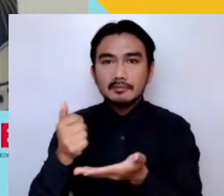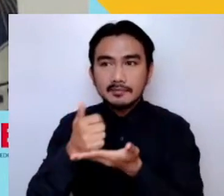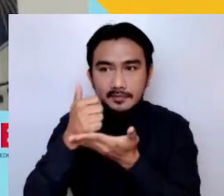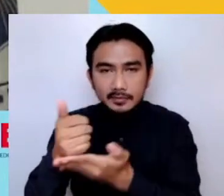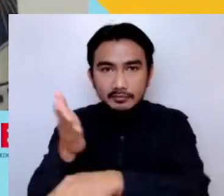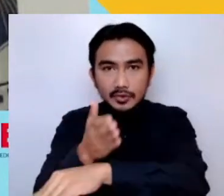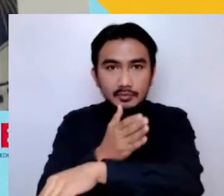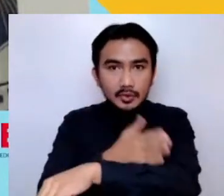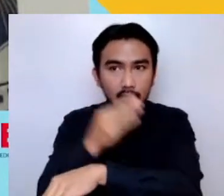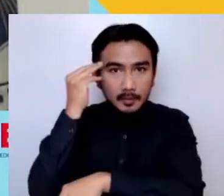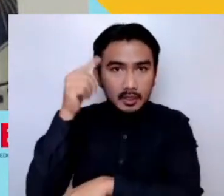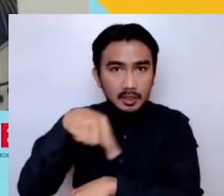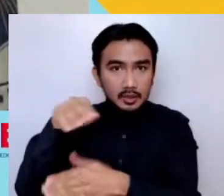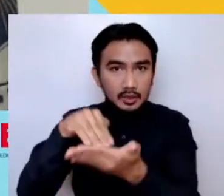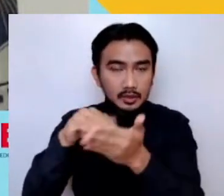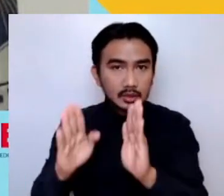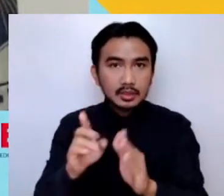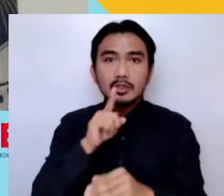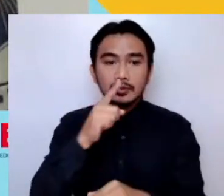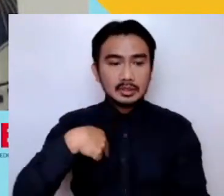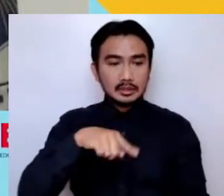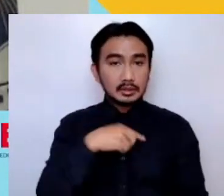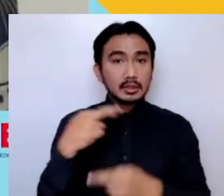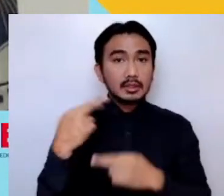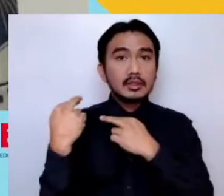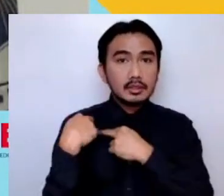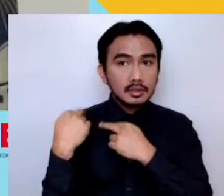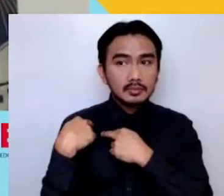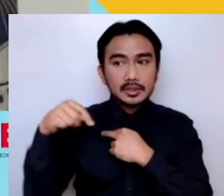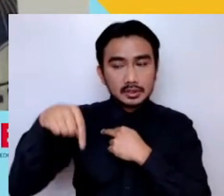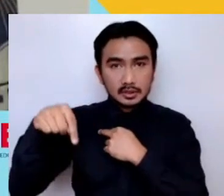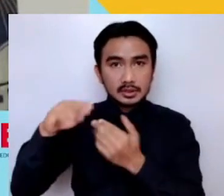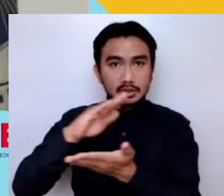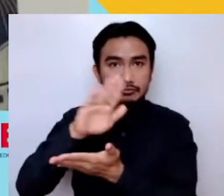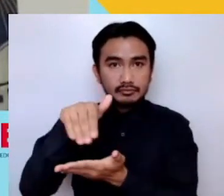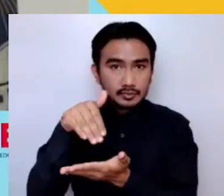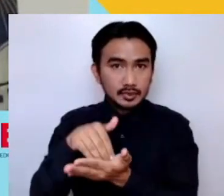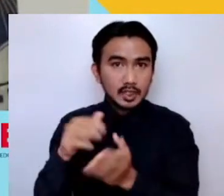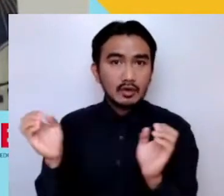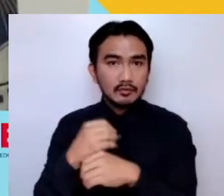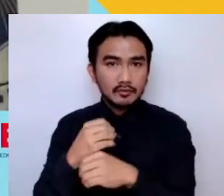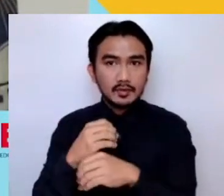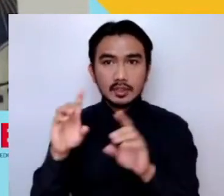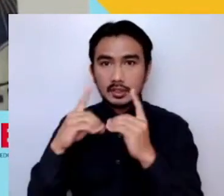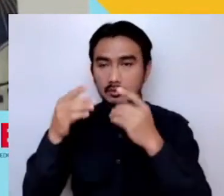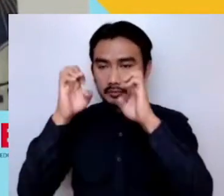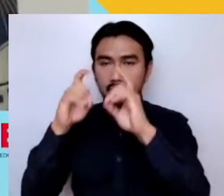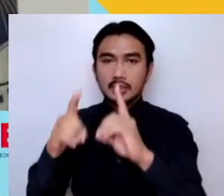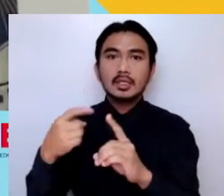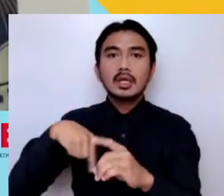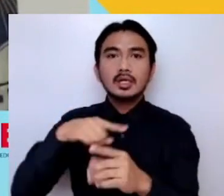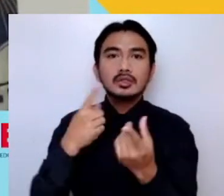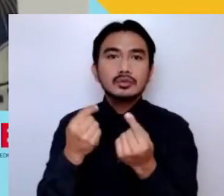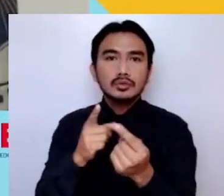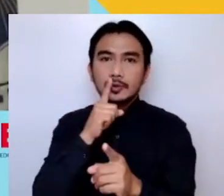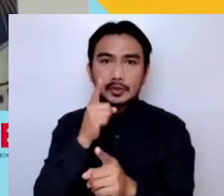it is our responsibility at the central office, the regional office, and the schools division offices to ensure that you have